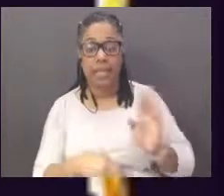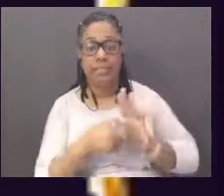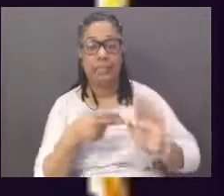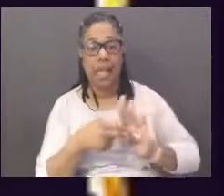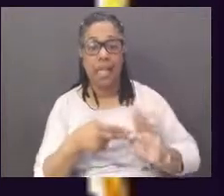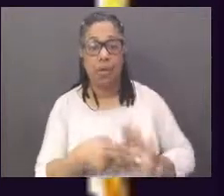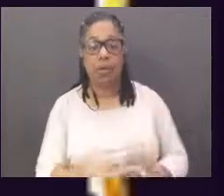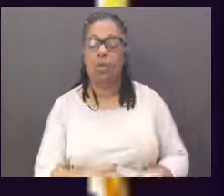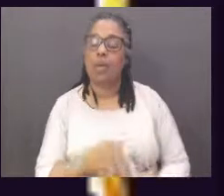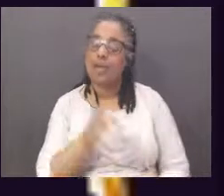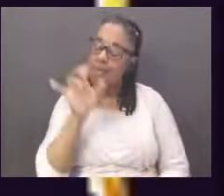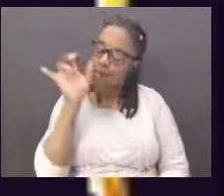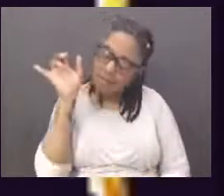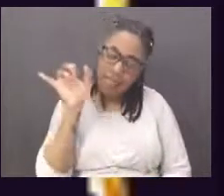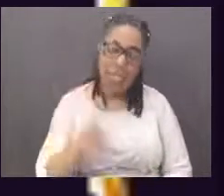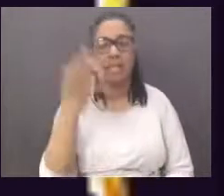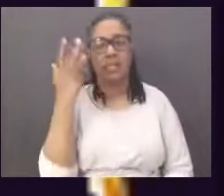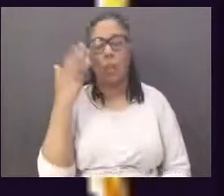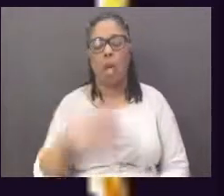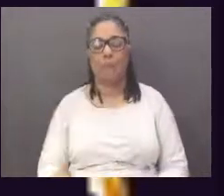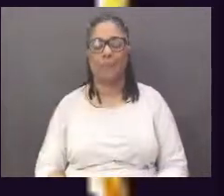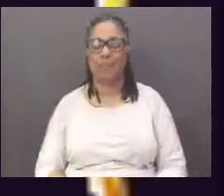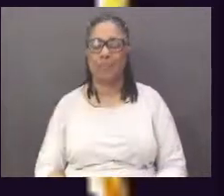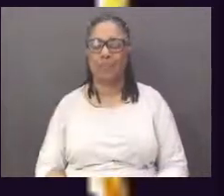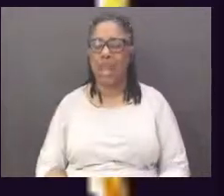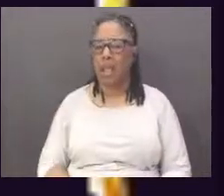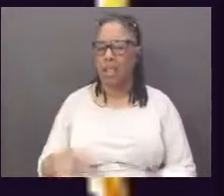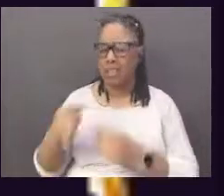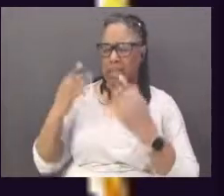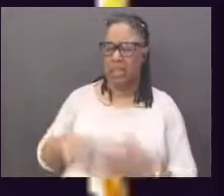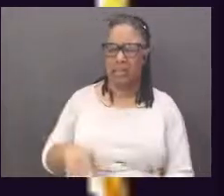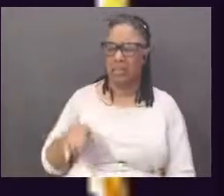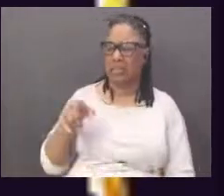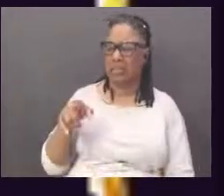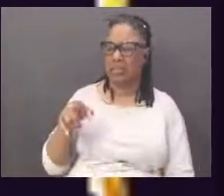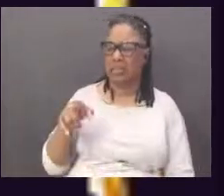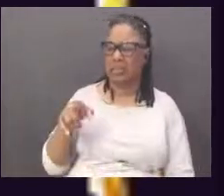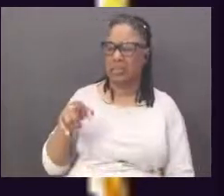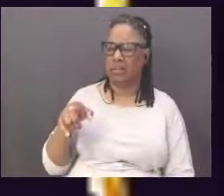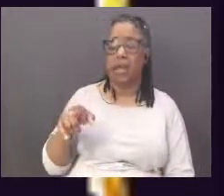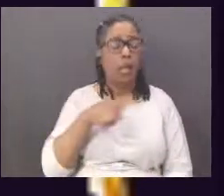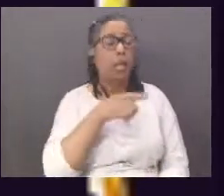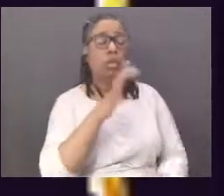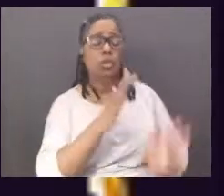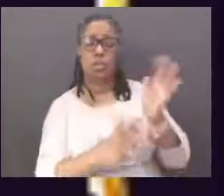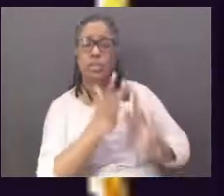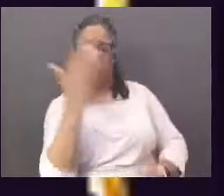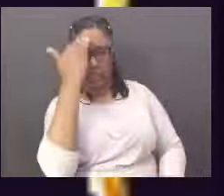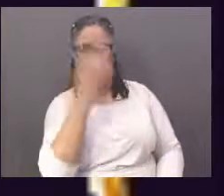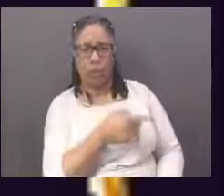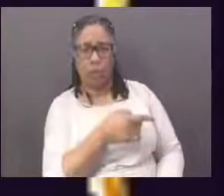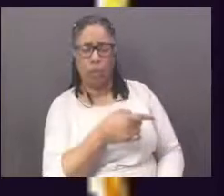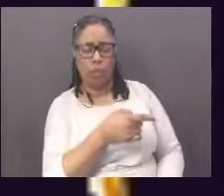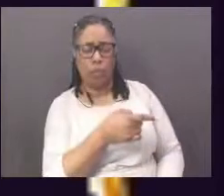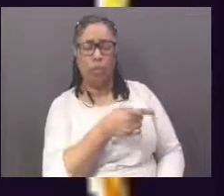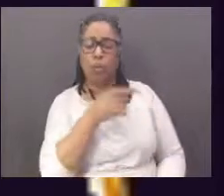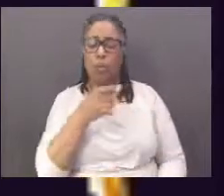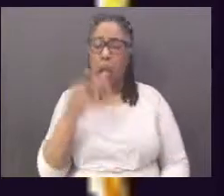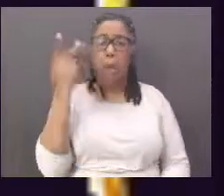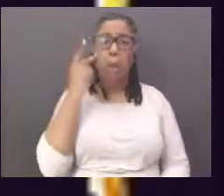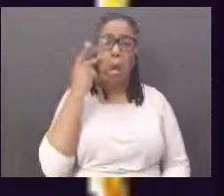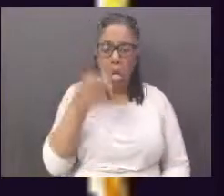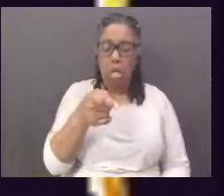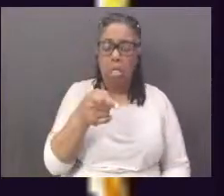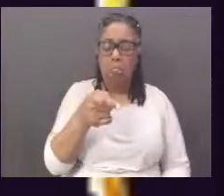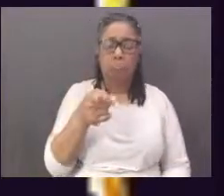that's why the demon-possessed man said, Jesus, I know. And Paul, I've